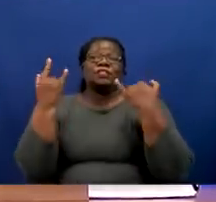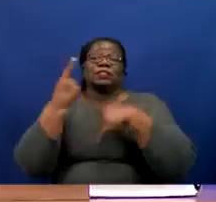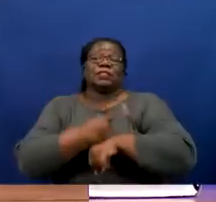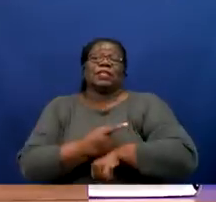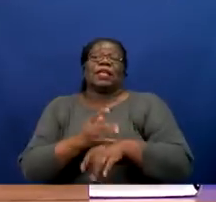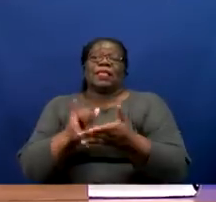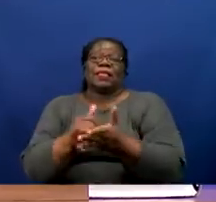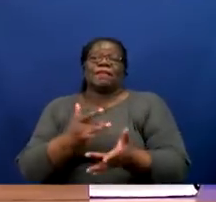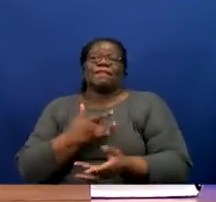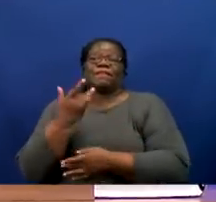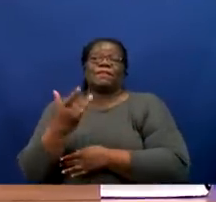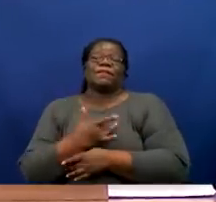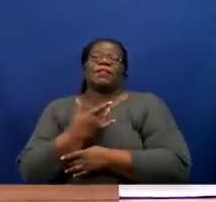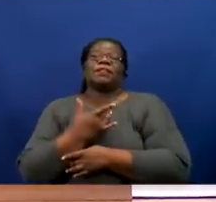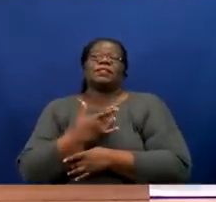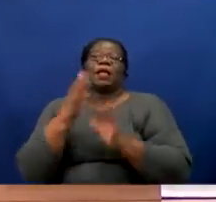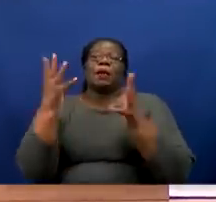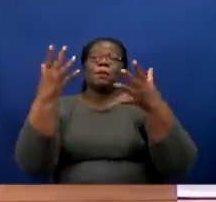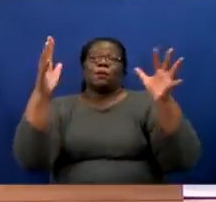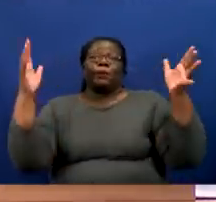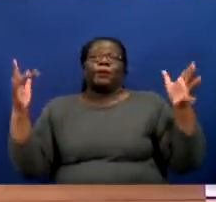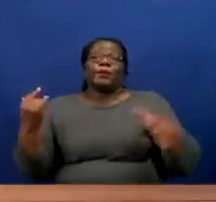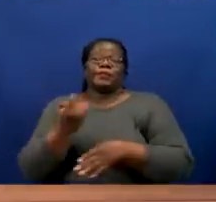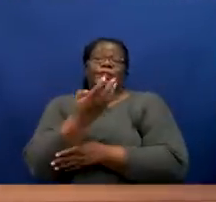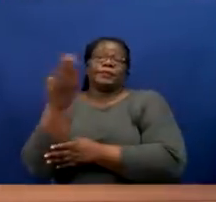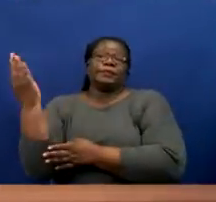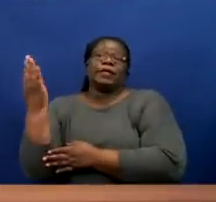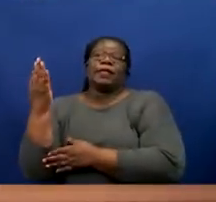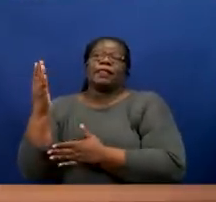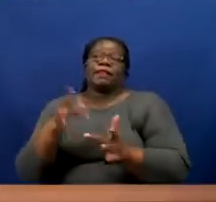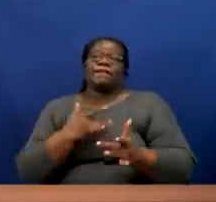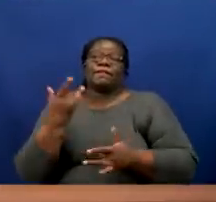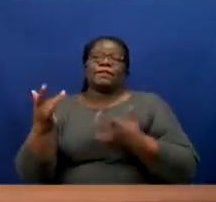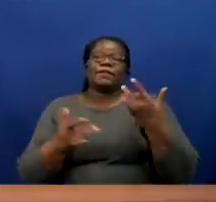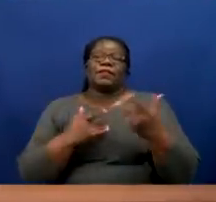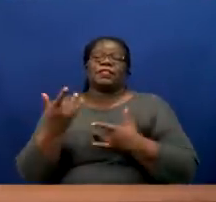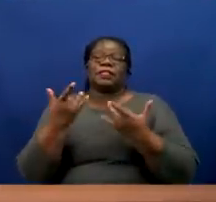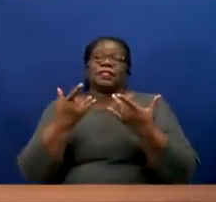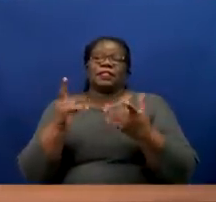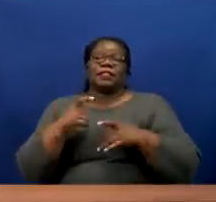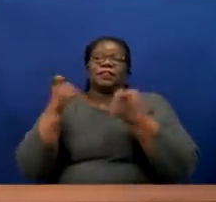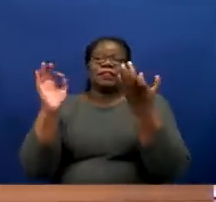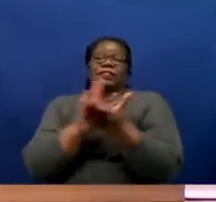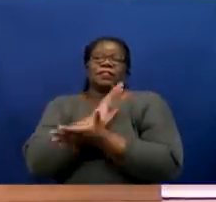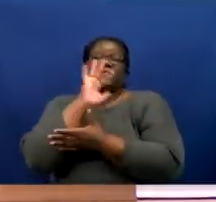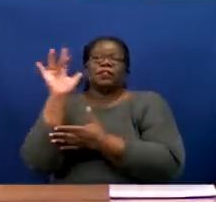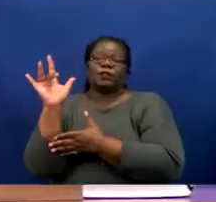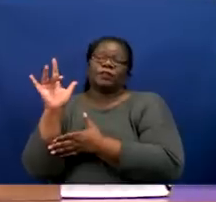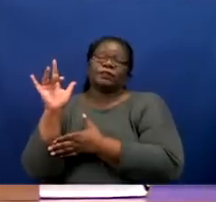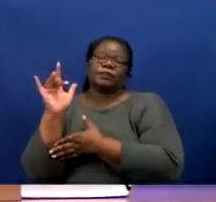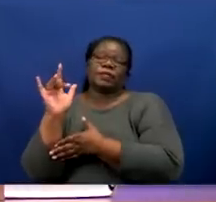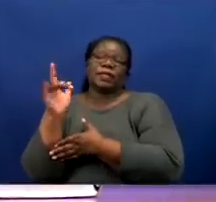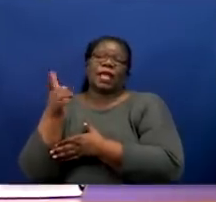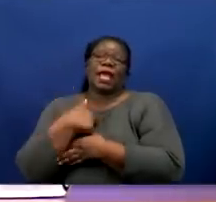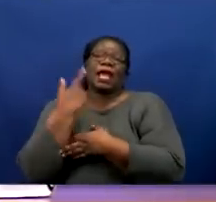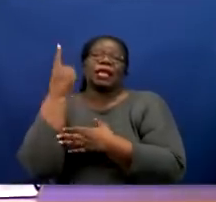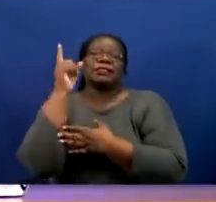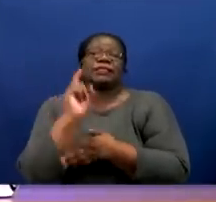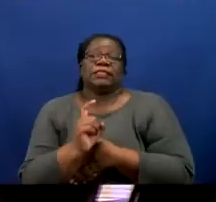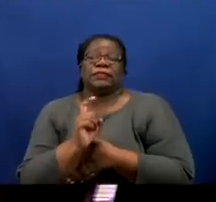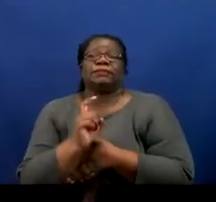who feels like lifting him up, who feels like glorifying him, who feels like magnifying him? I